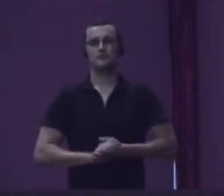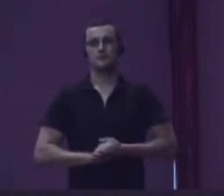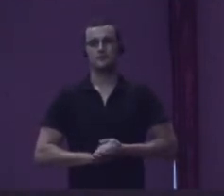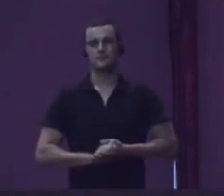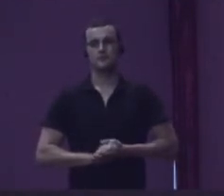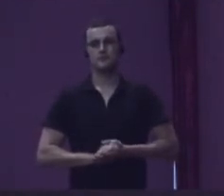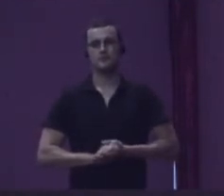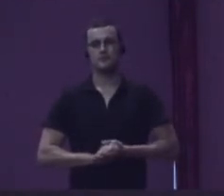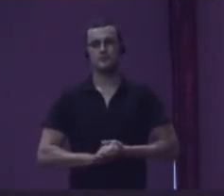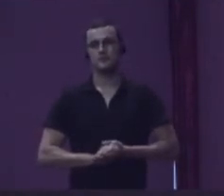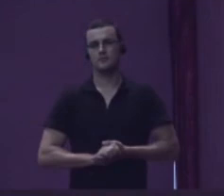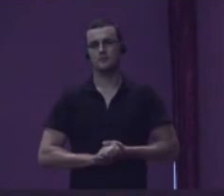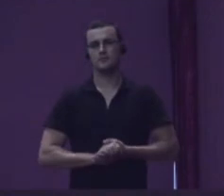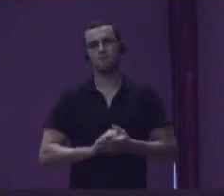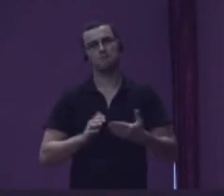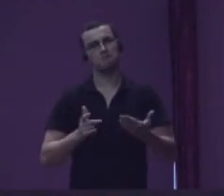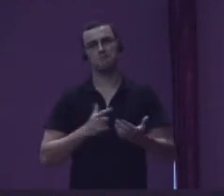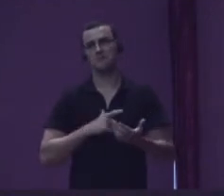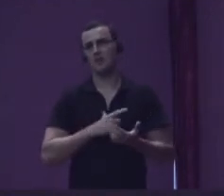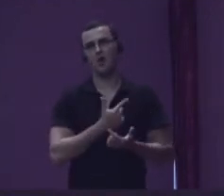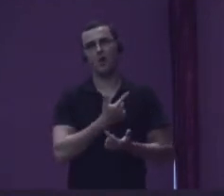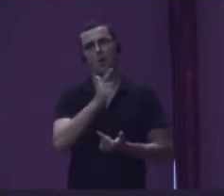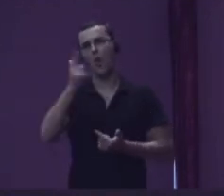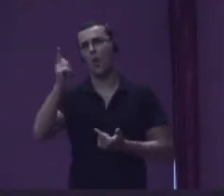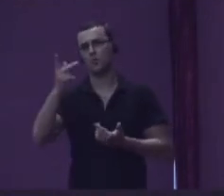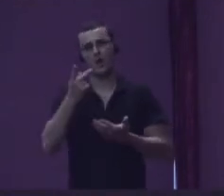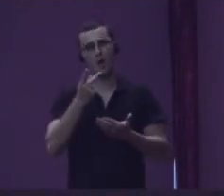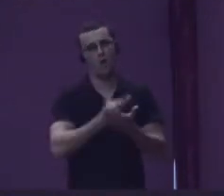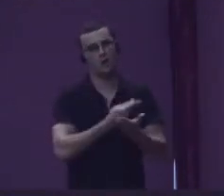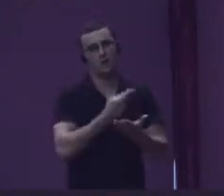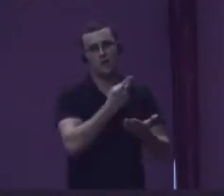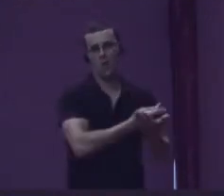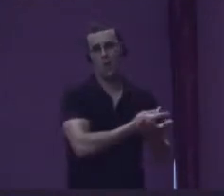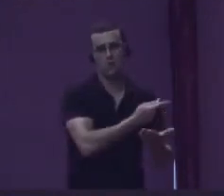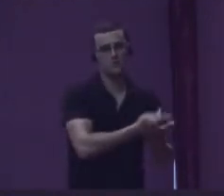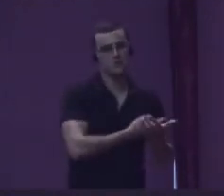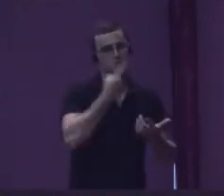other cases, it may be pressure.